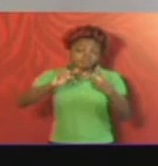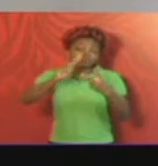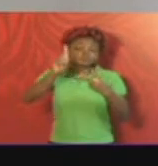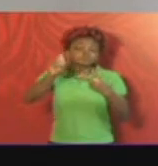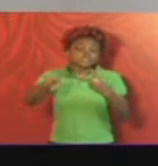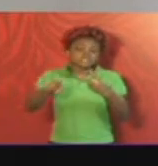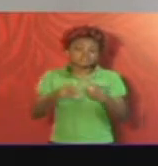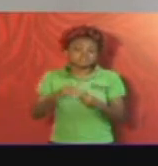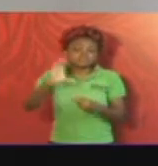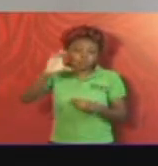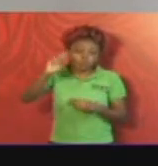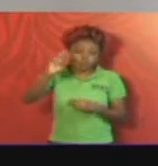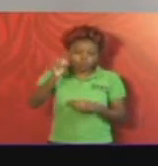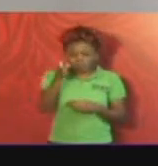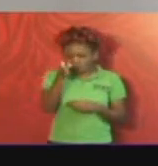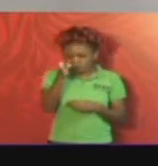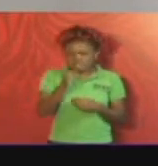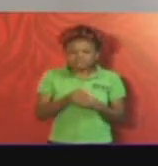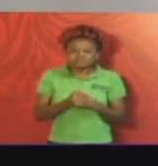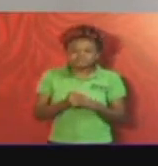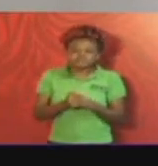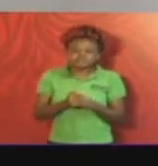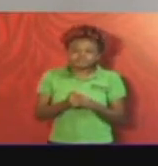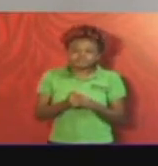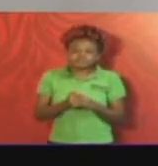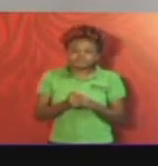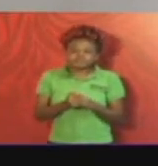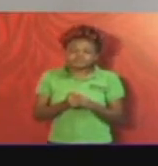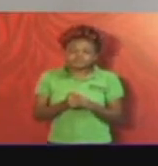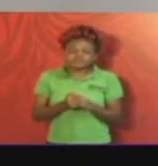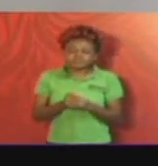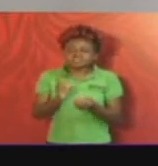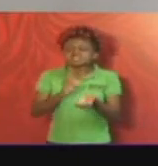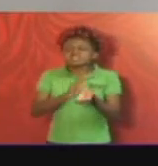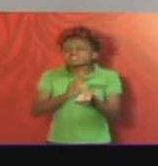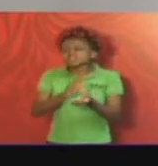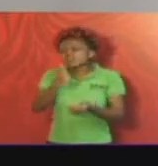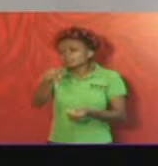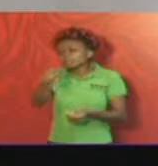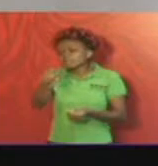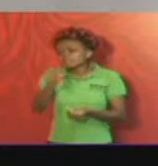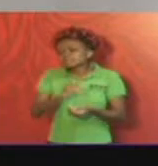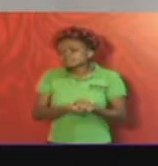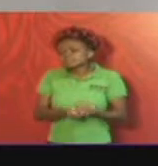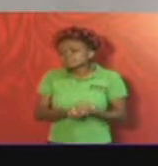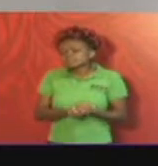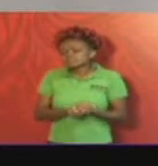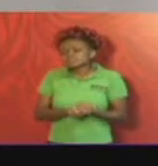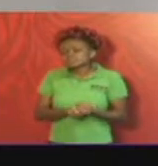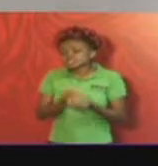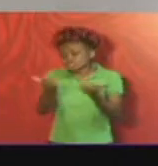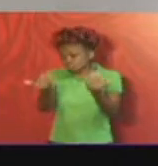CMO. Dr. Parasram, do we know, since the rollout of Pfizer for children, do we know whether we've had